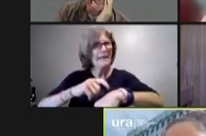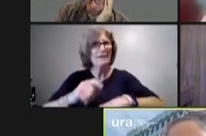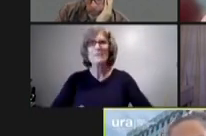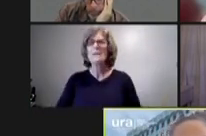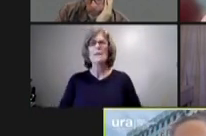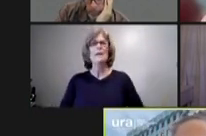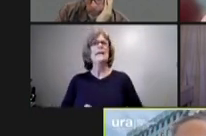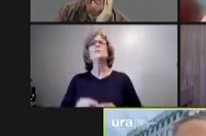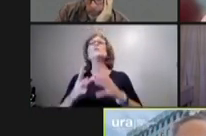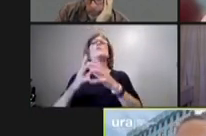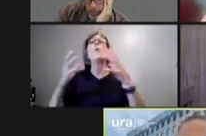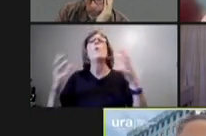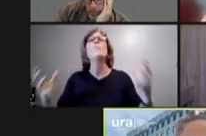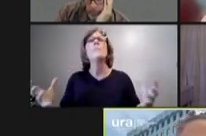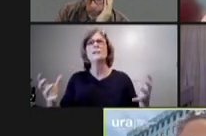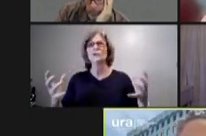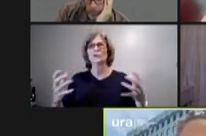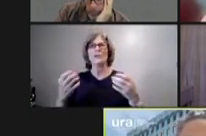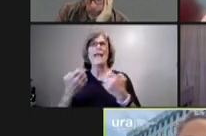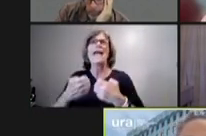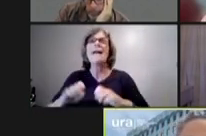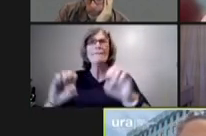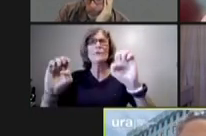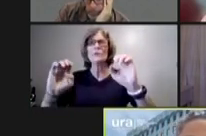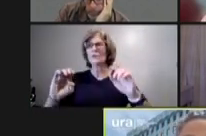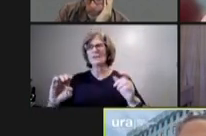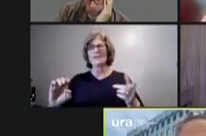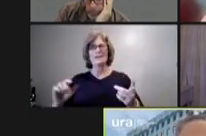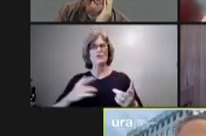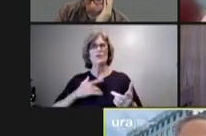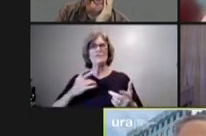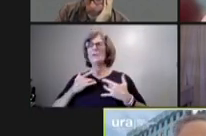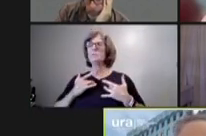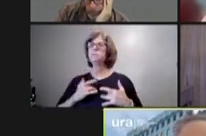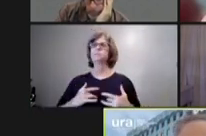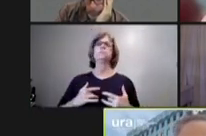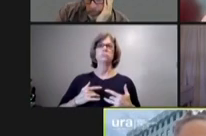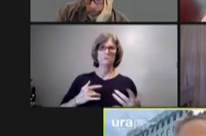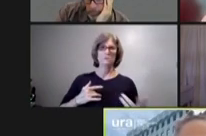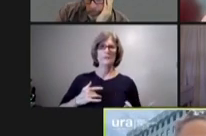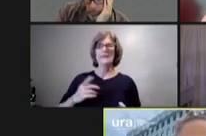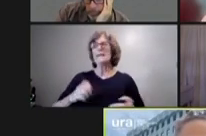sense of despair of just like, this is the toll, the mental toll of it,